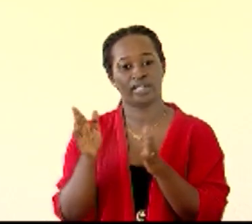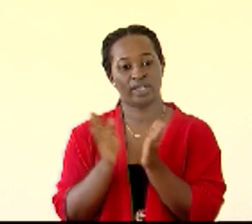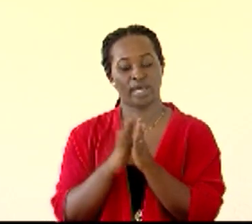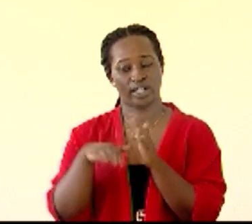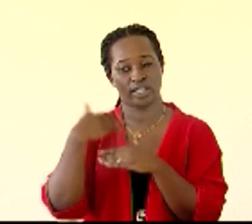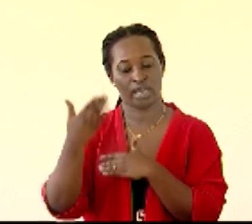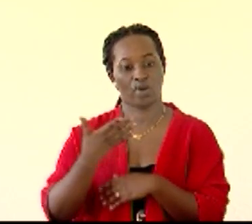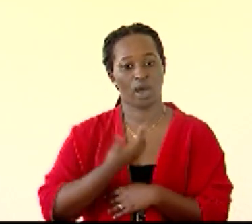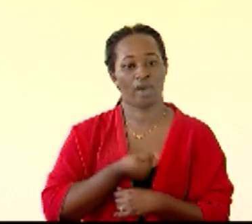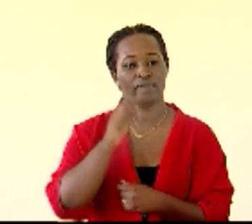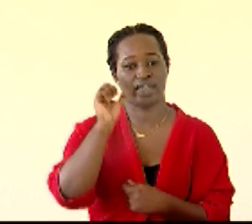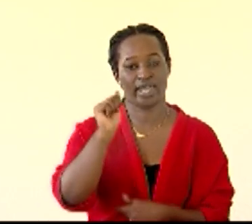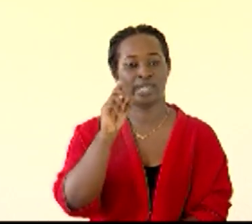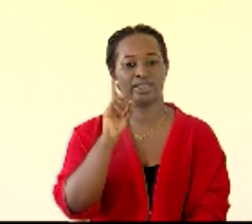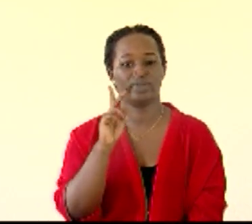have ADP.